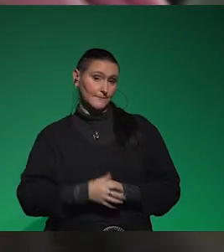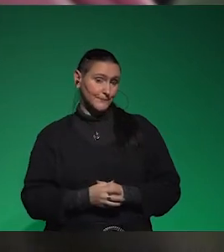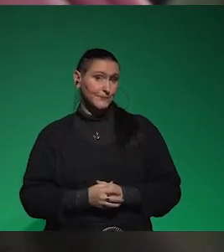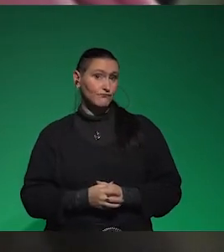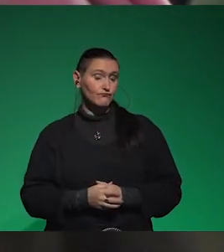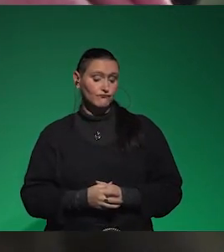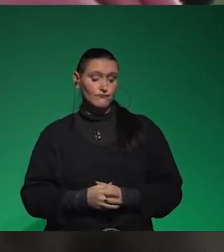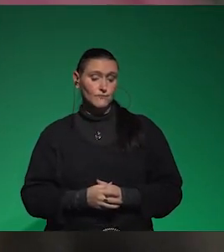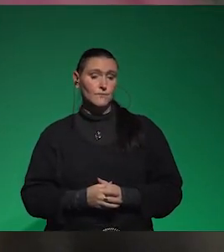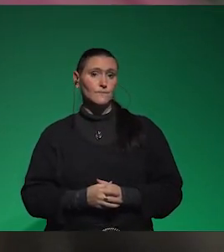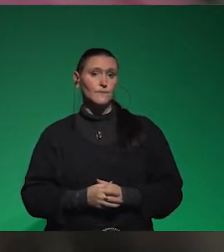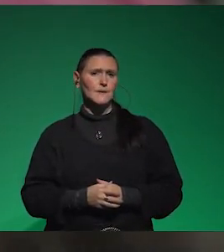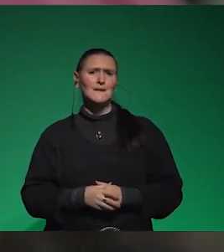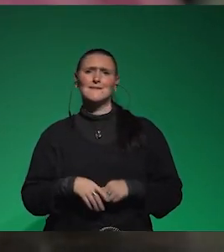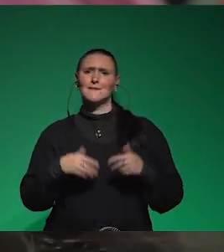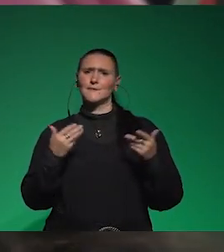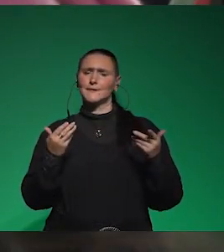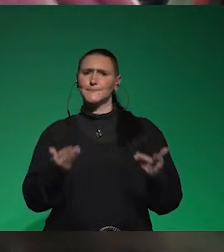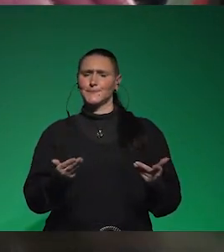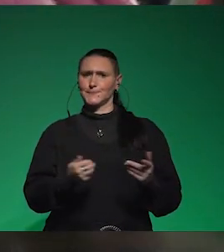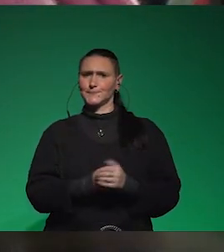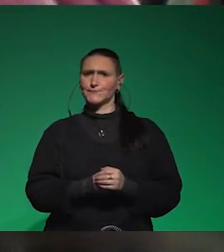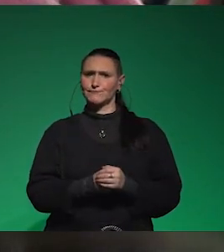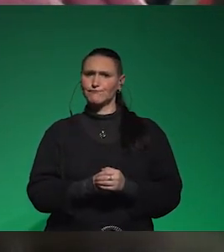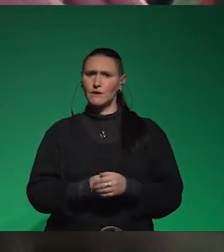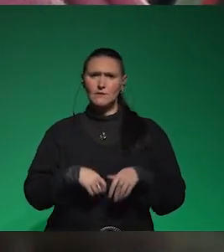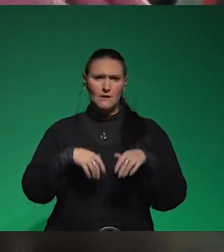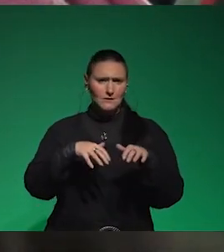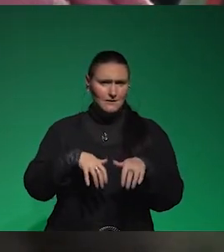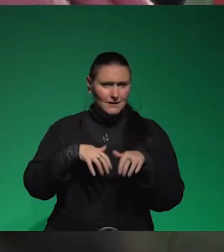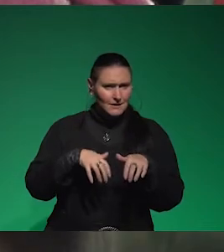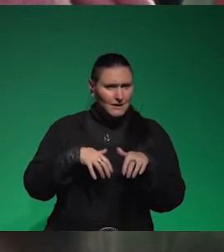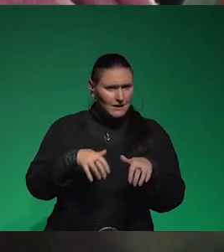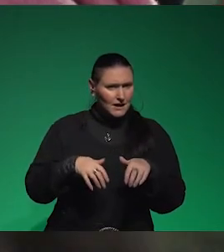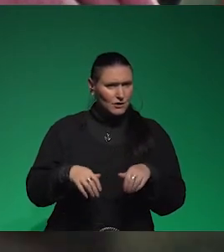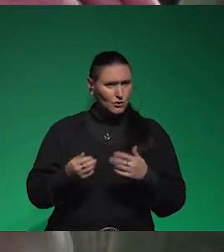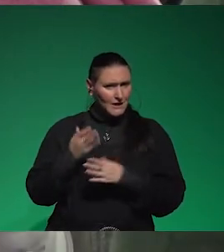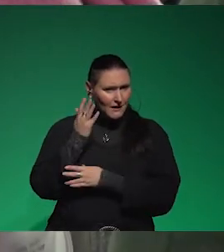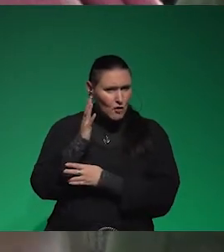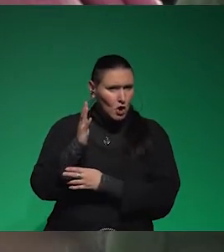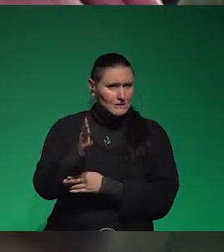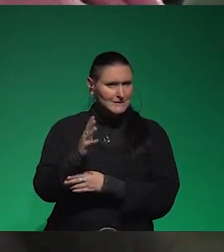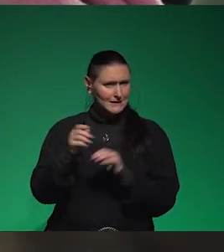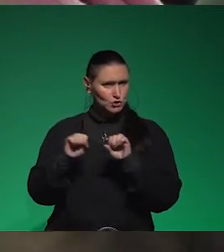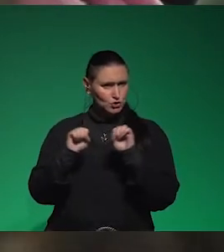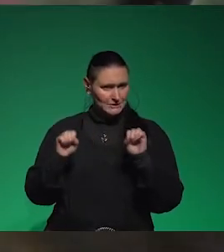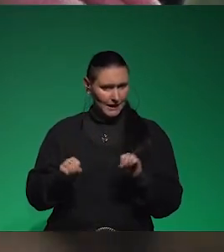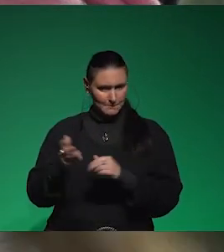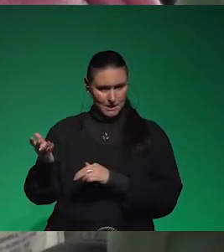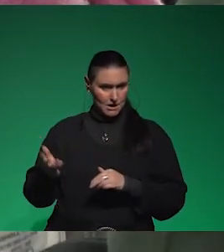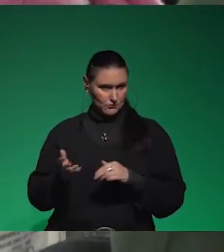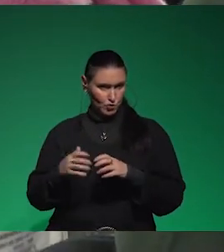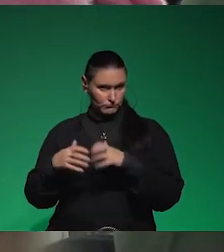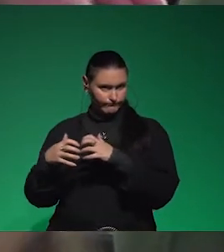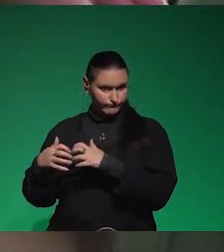you have to provide or gain or raise the knowledge how to manage these forest systems or